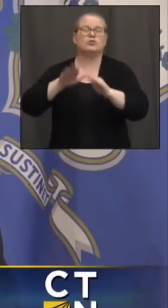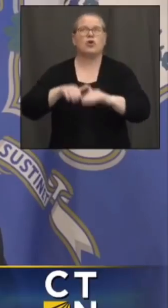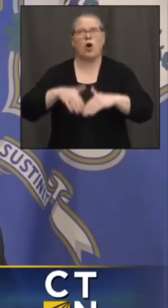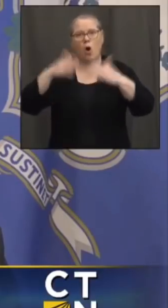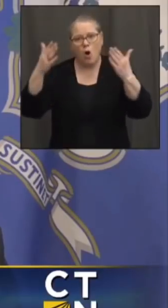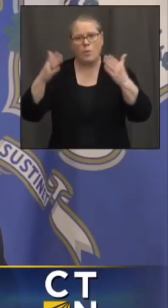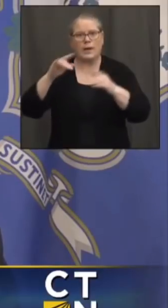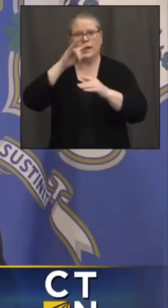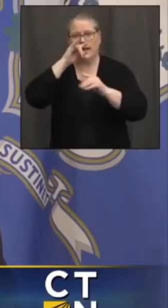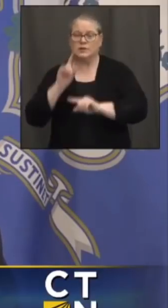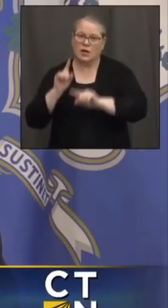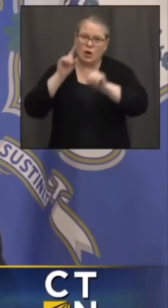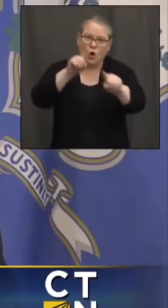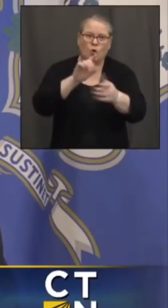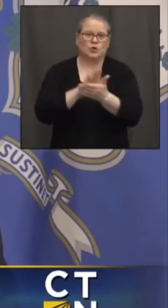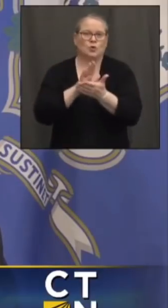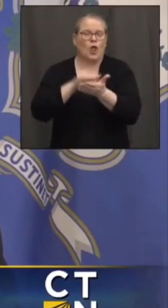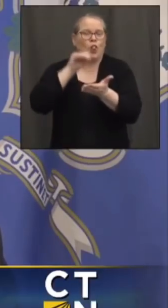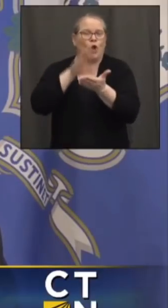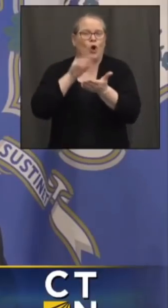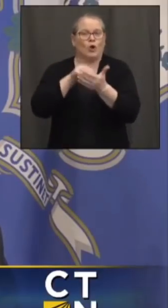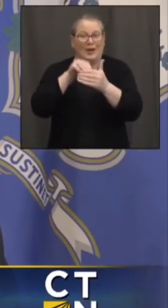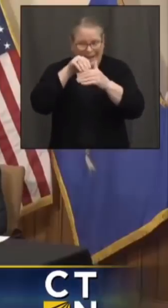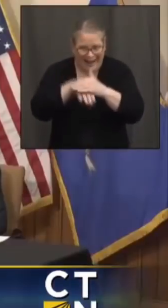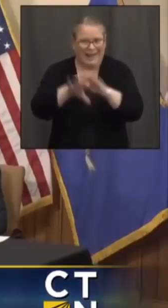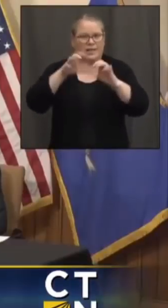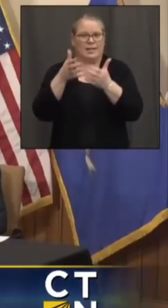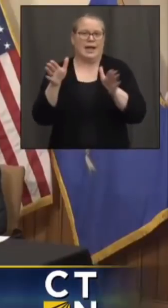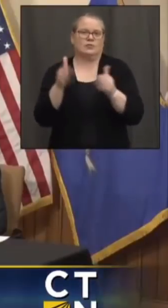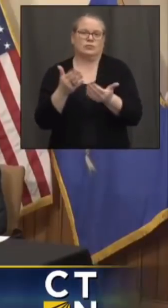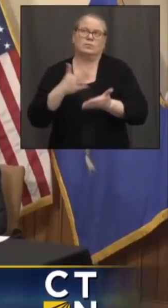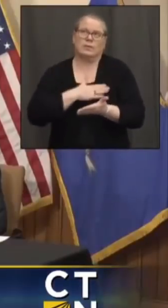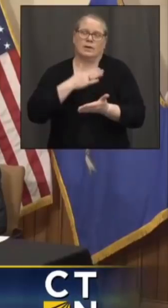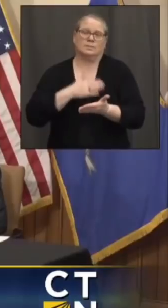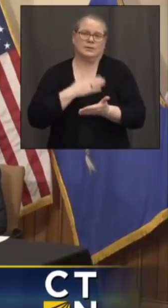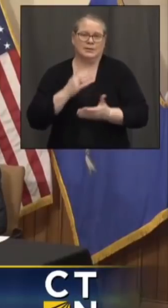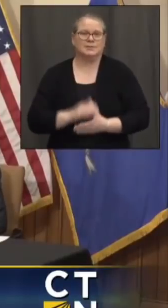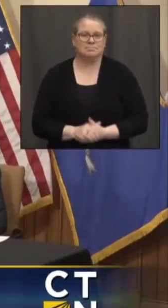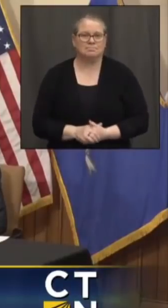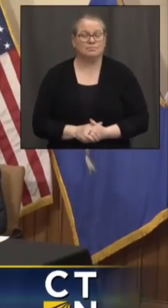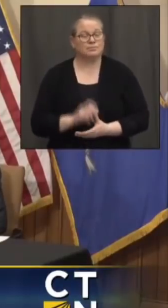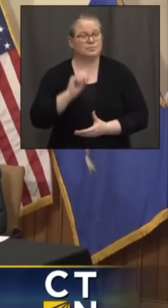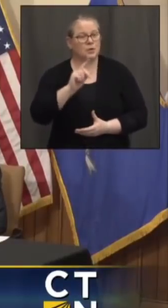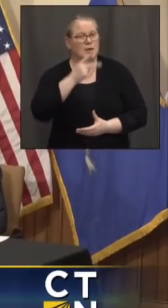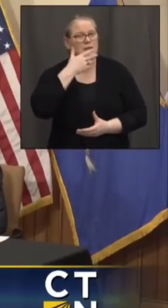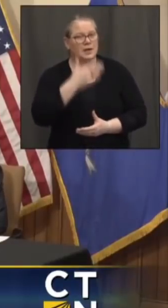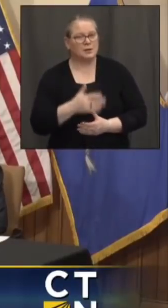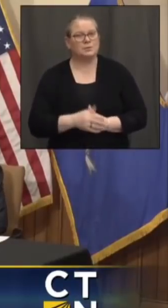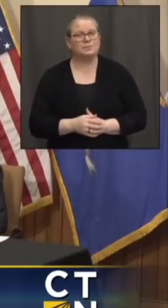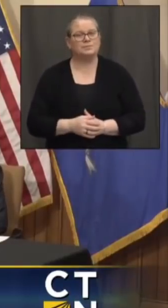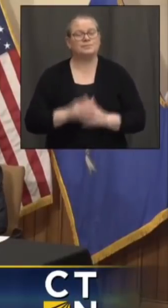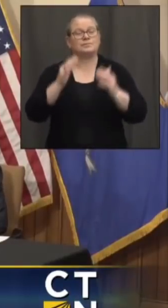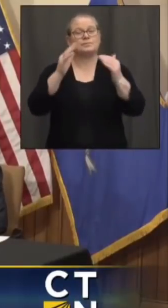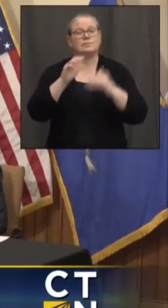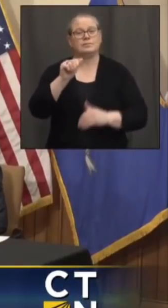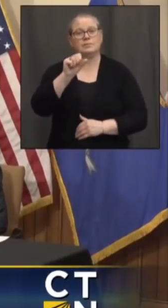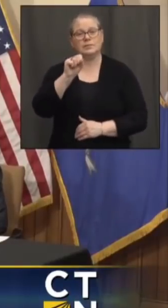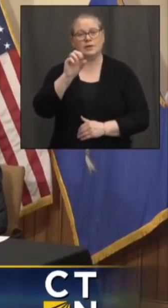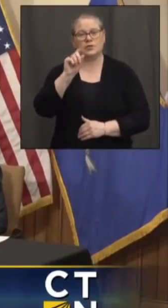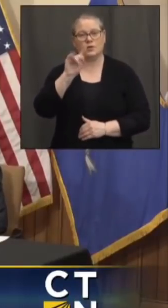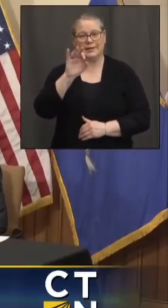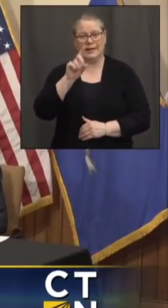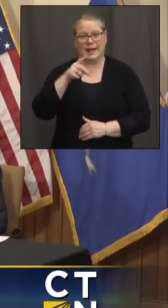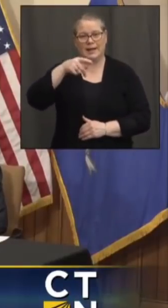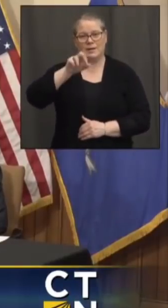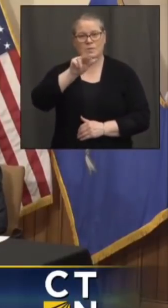school and pick up their learning. Okay, thank you very much. The Associated Press. Thank you,